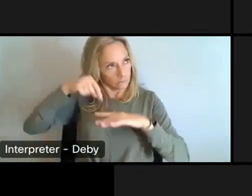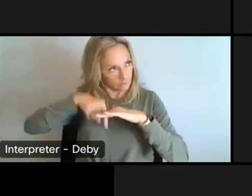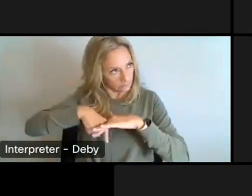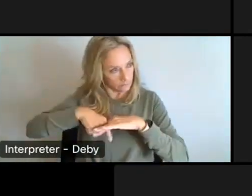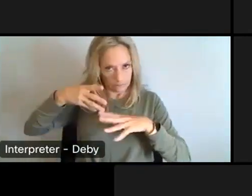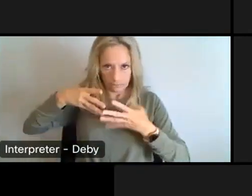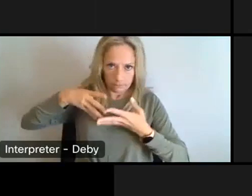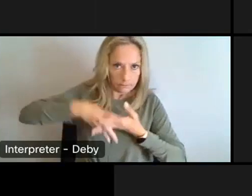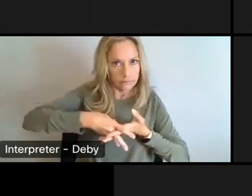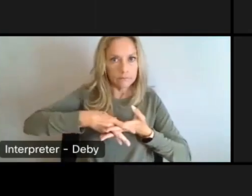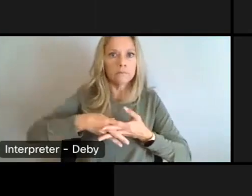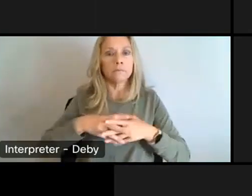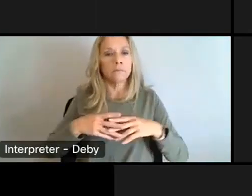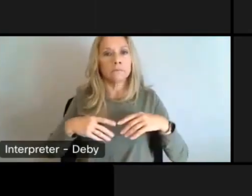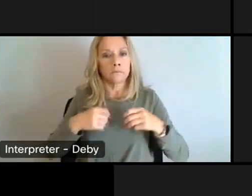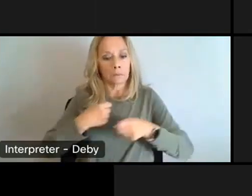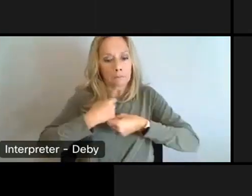we build this kind of